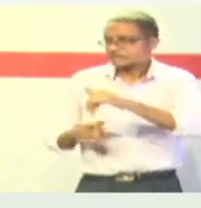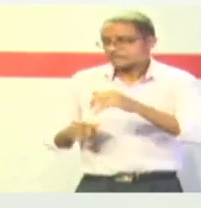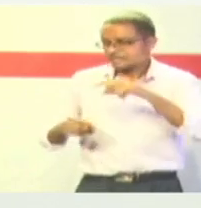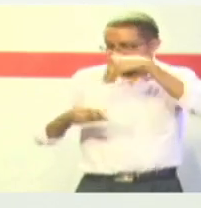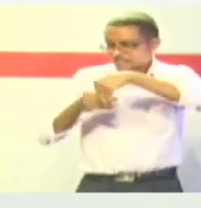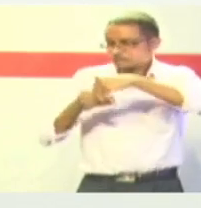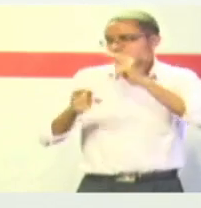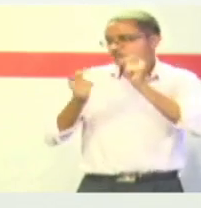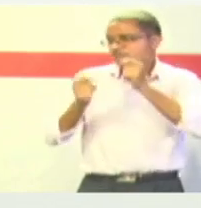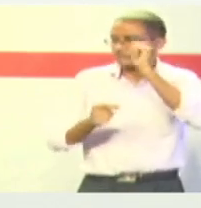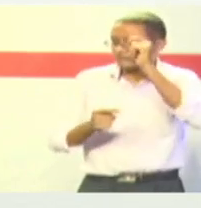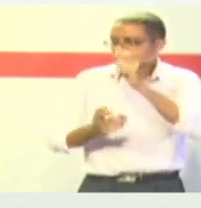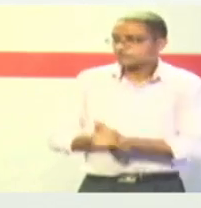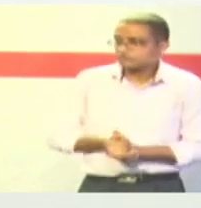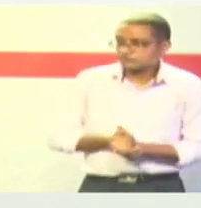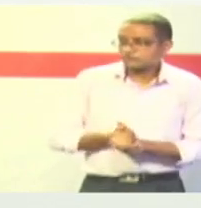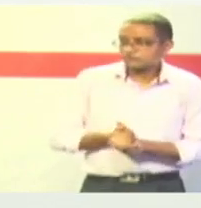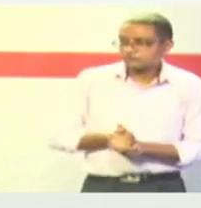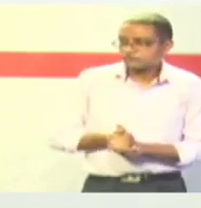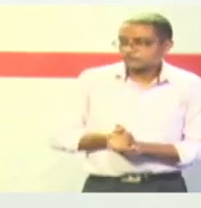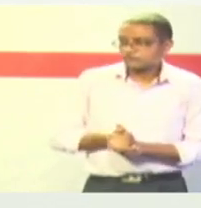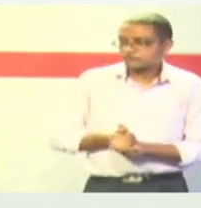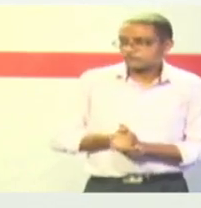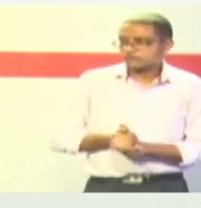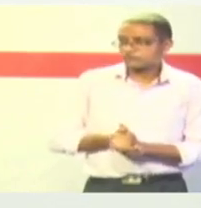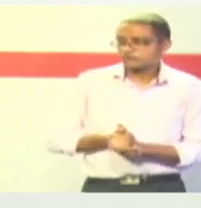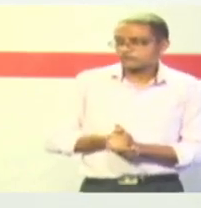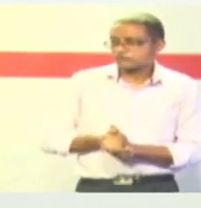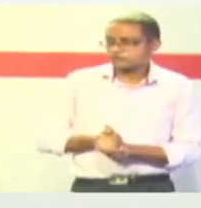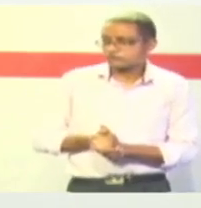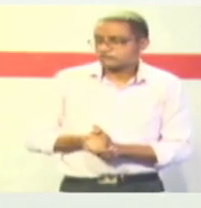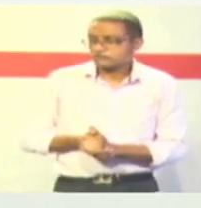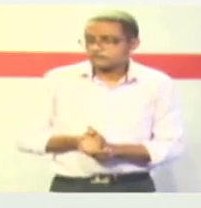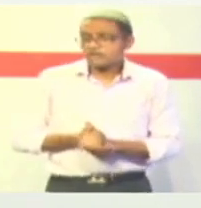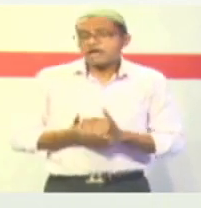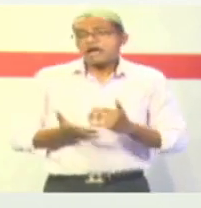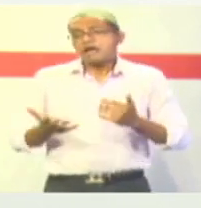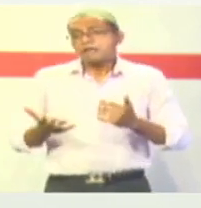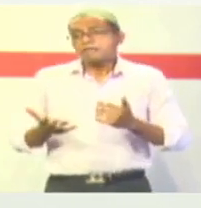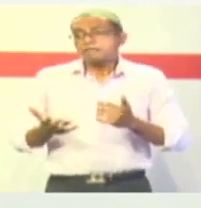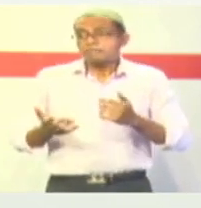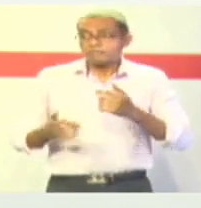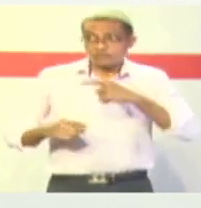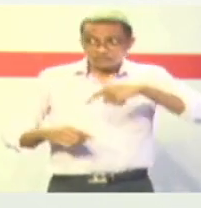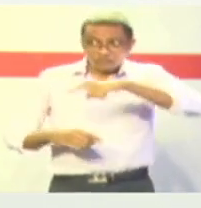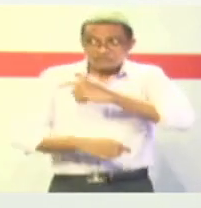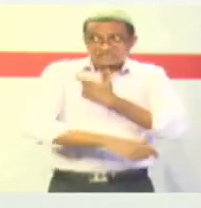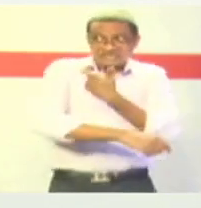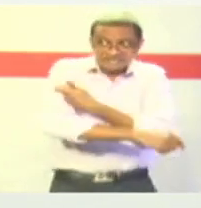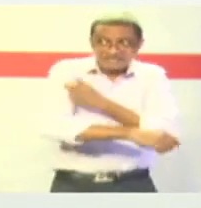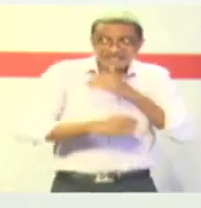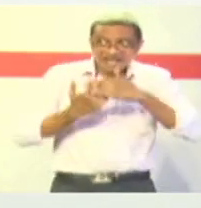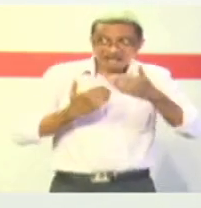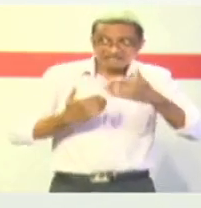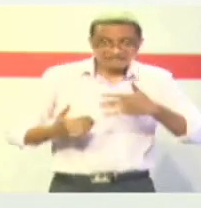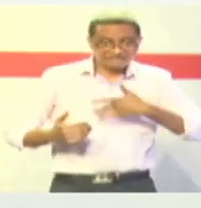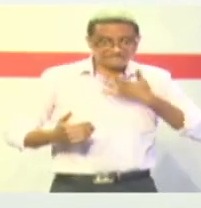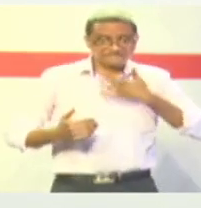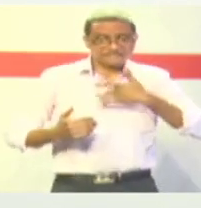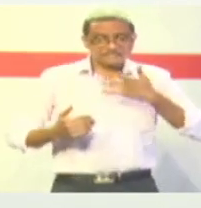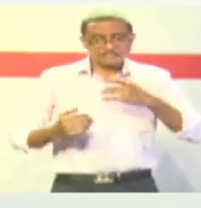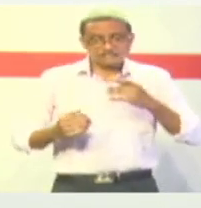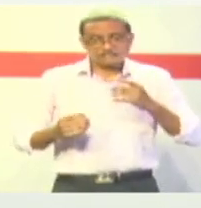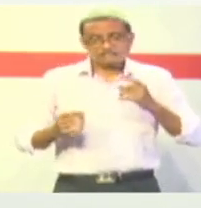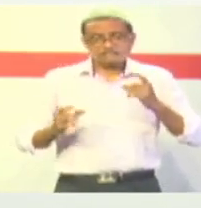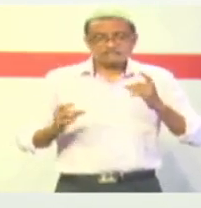and Tobago. Having to report upstream by way of adverse events, I would say it would be less than 10 I would have had to report to the Pan